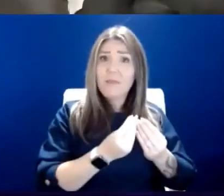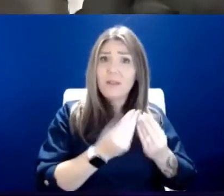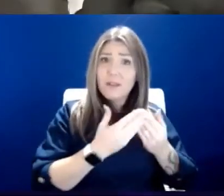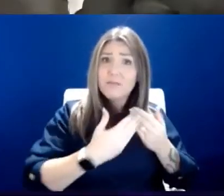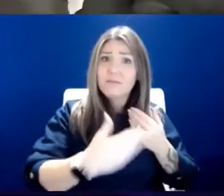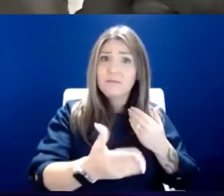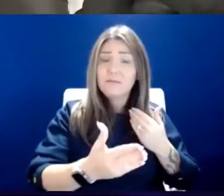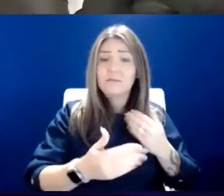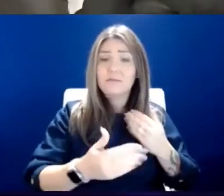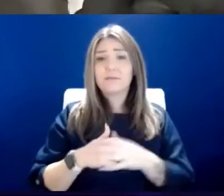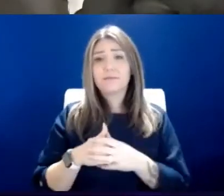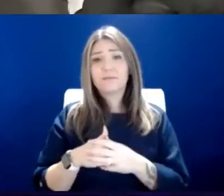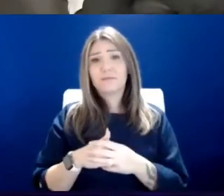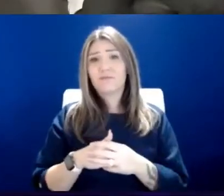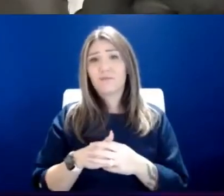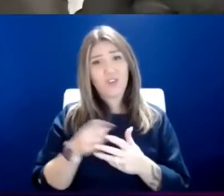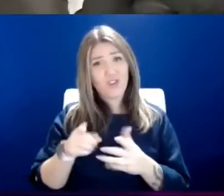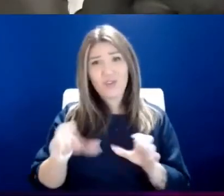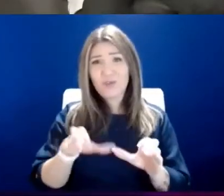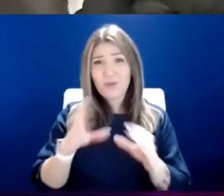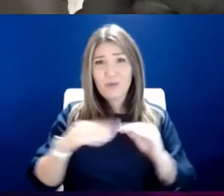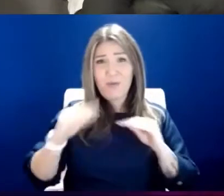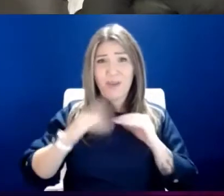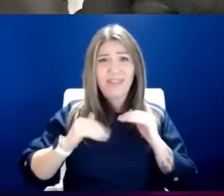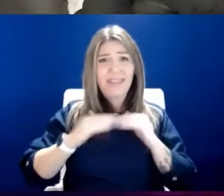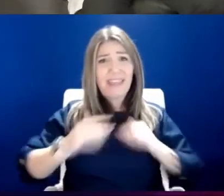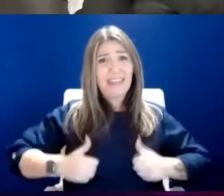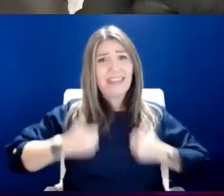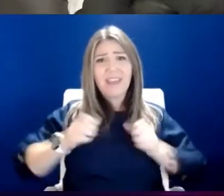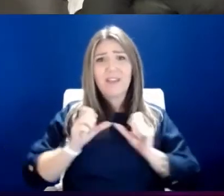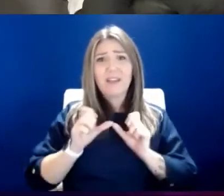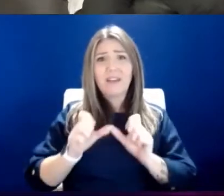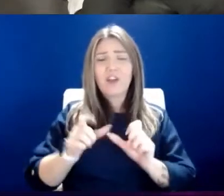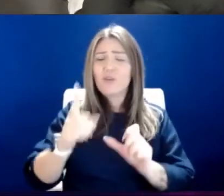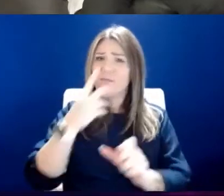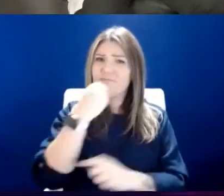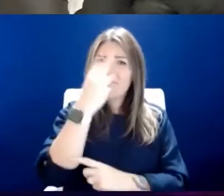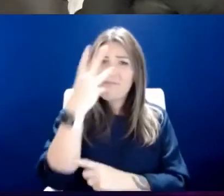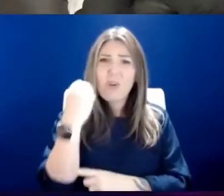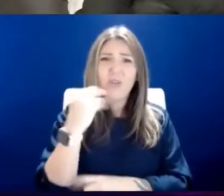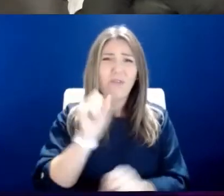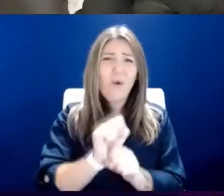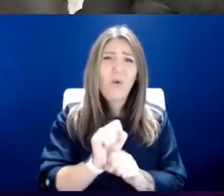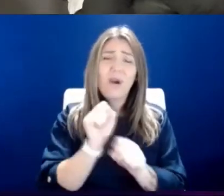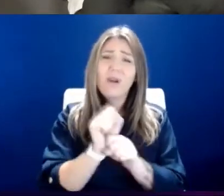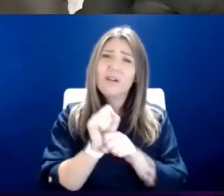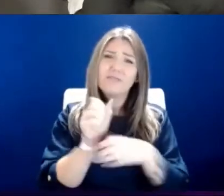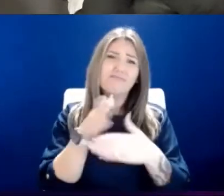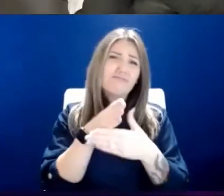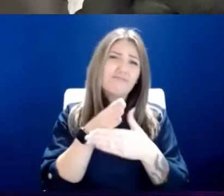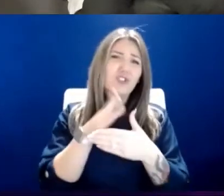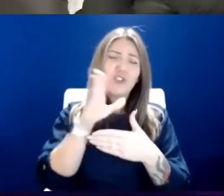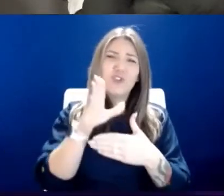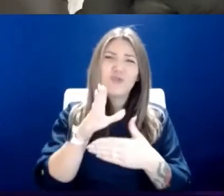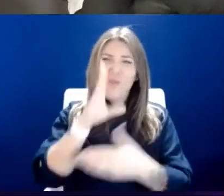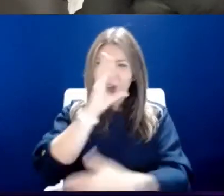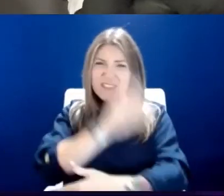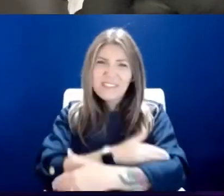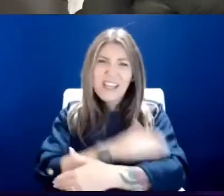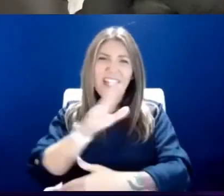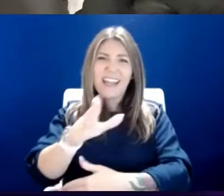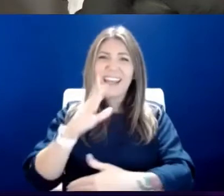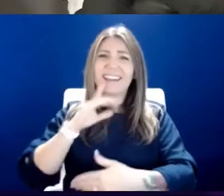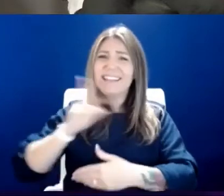You're doing more than just living on. You are doing such a beautiful job of sharing your son's legacy, telling us about Gary